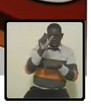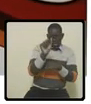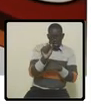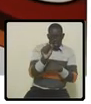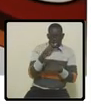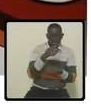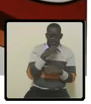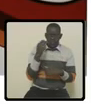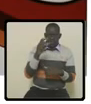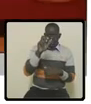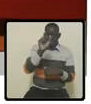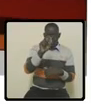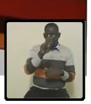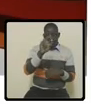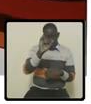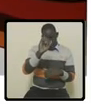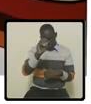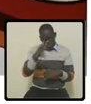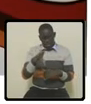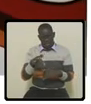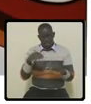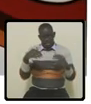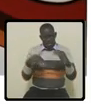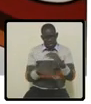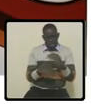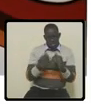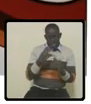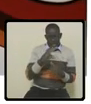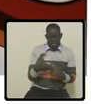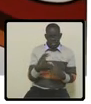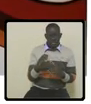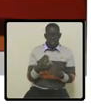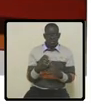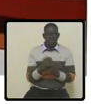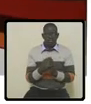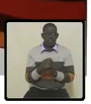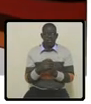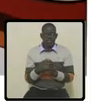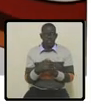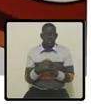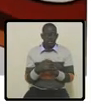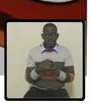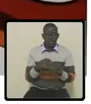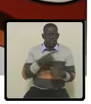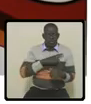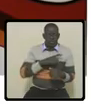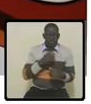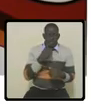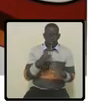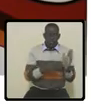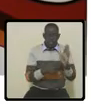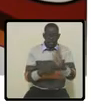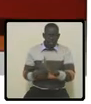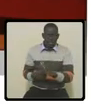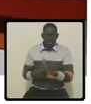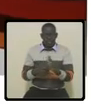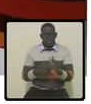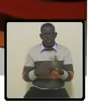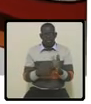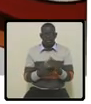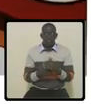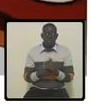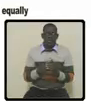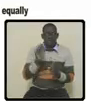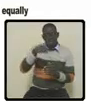A, is called the anticline, and the bottom, S, is the syncline. This is where we can show that other pictures of